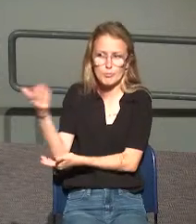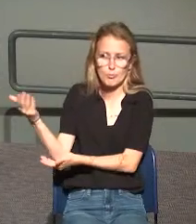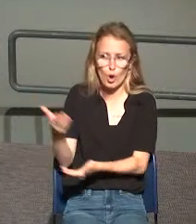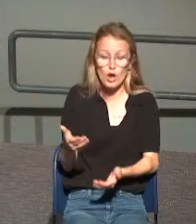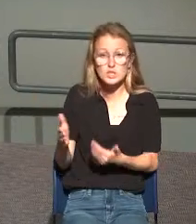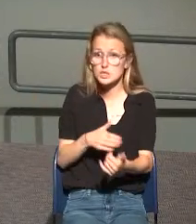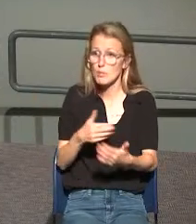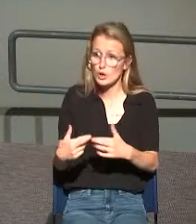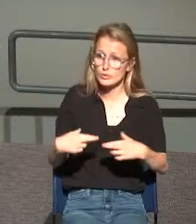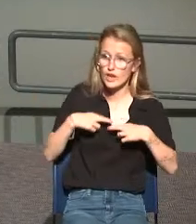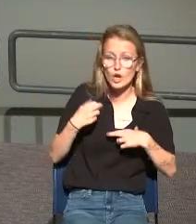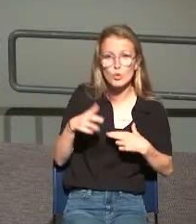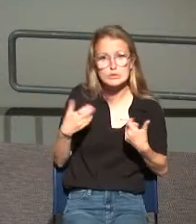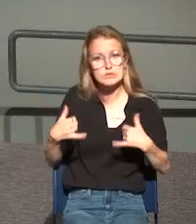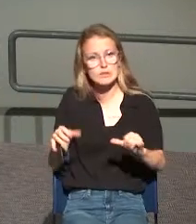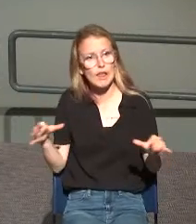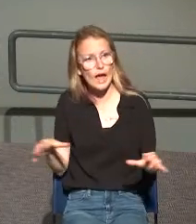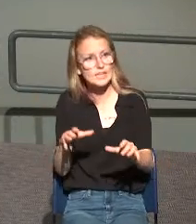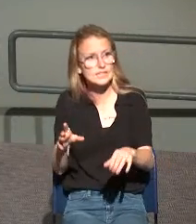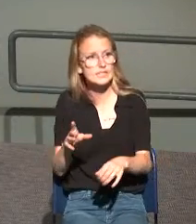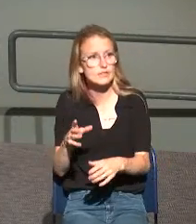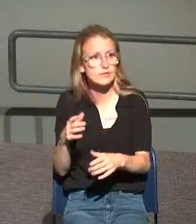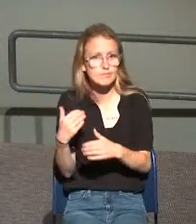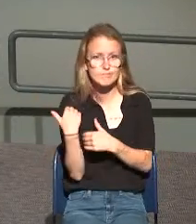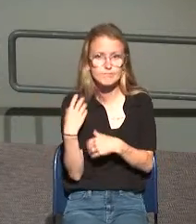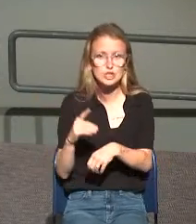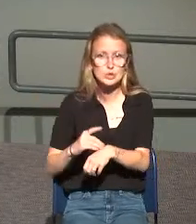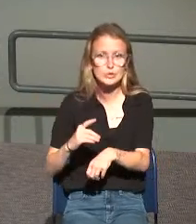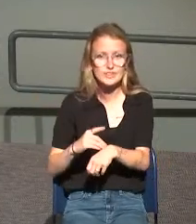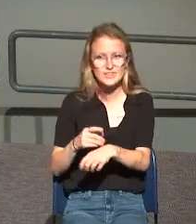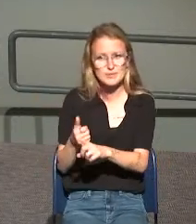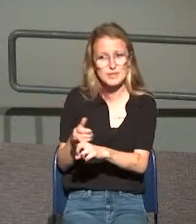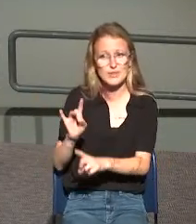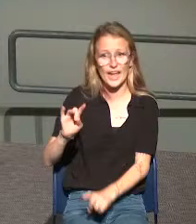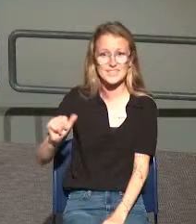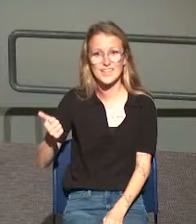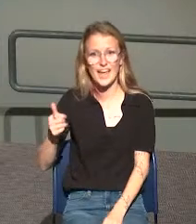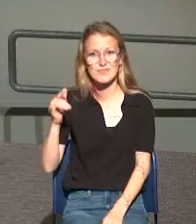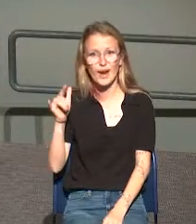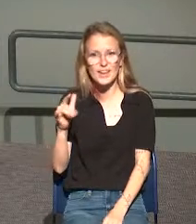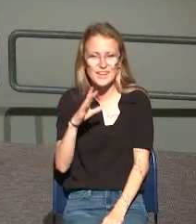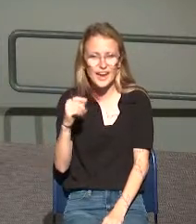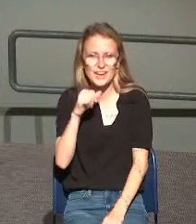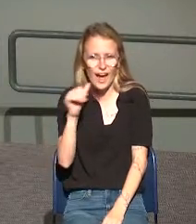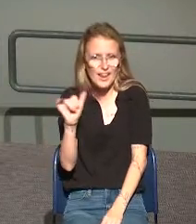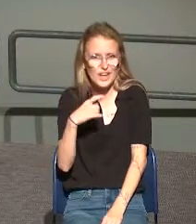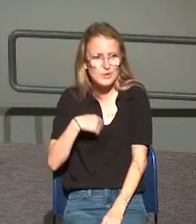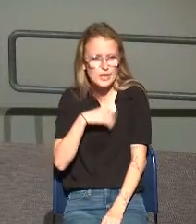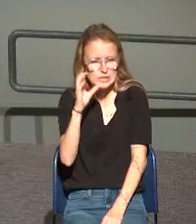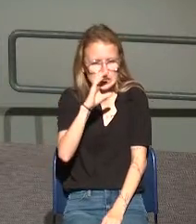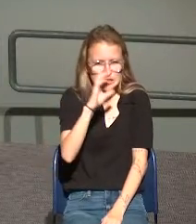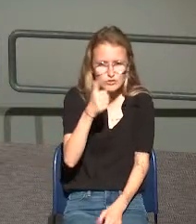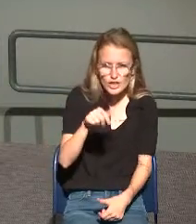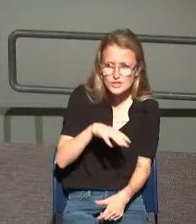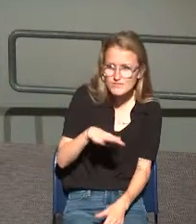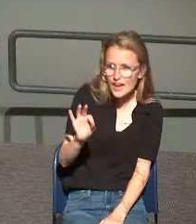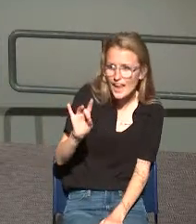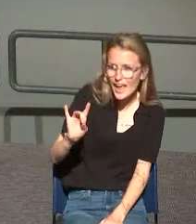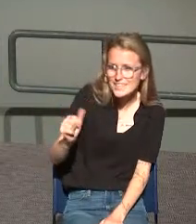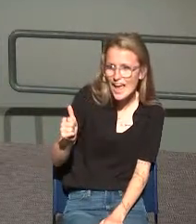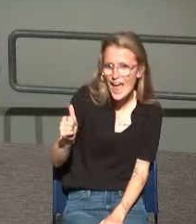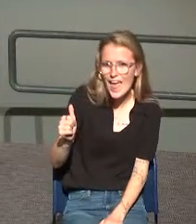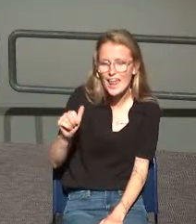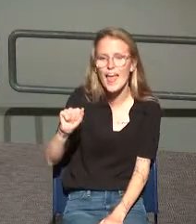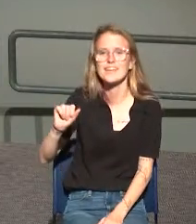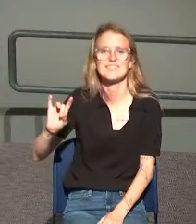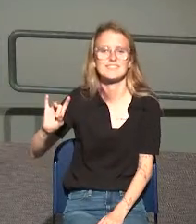or still on active duty, were A-10 pilots. And it's not like we went out looking for A-10 pilots. It's just that's who